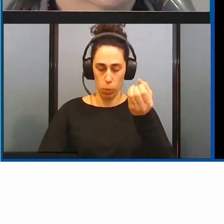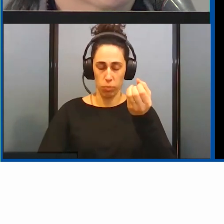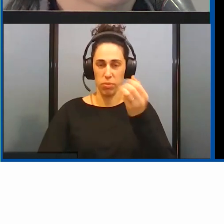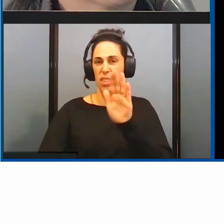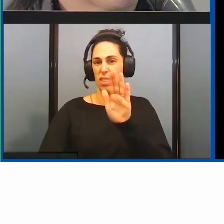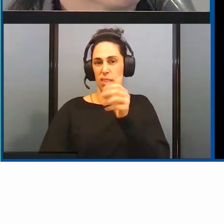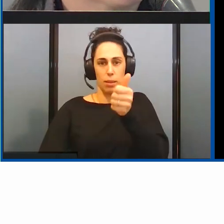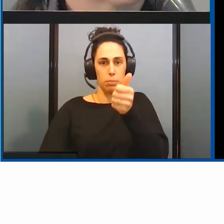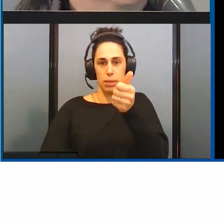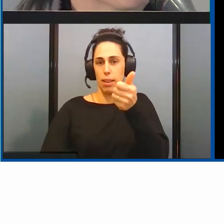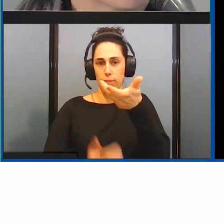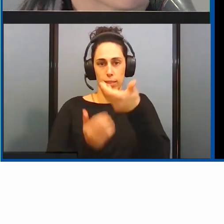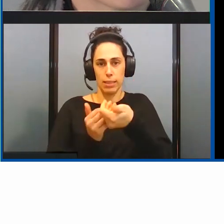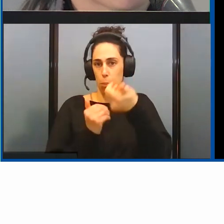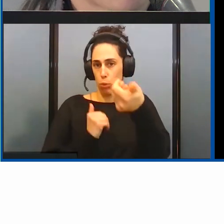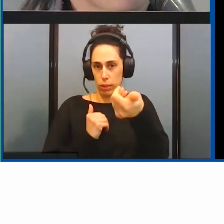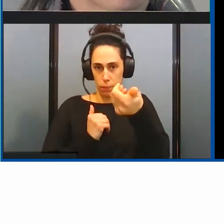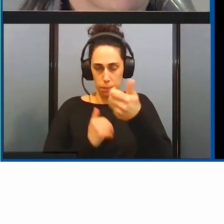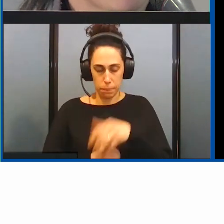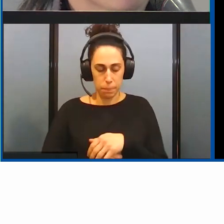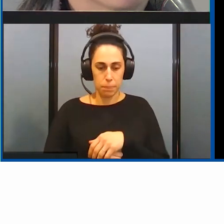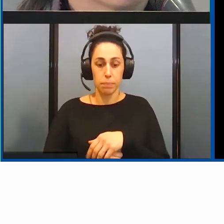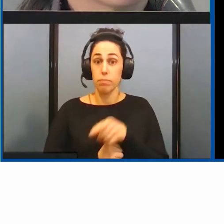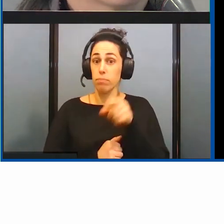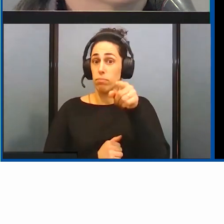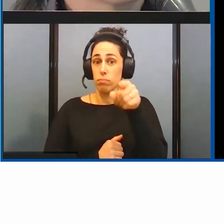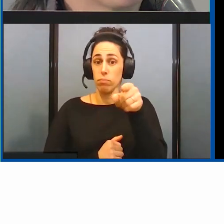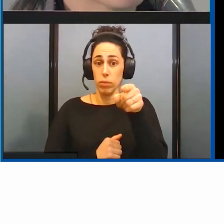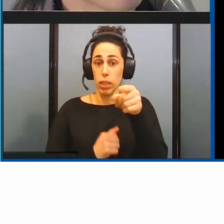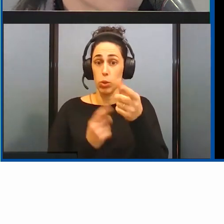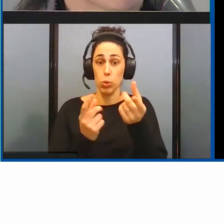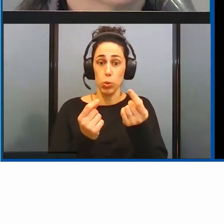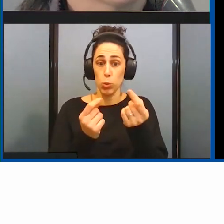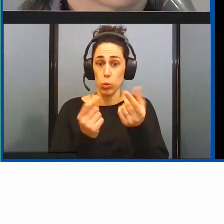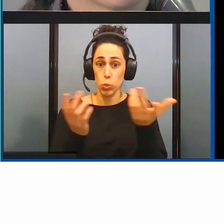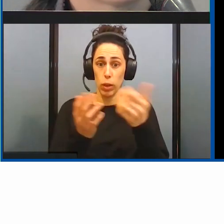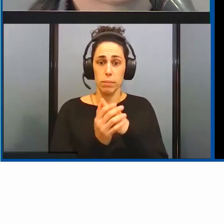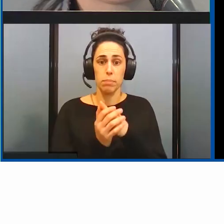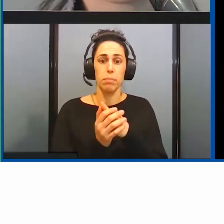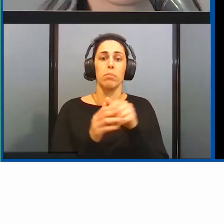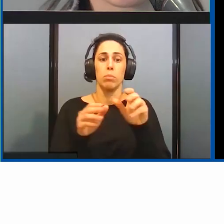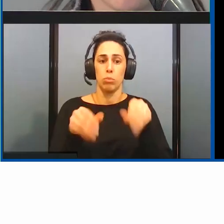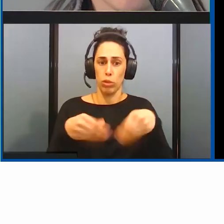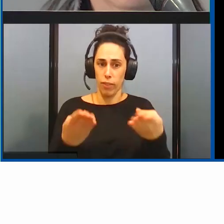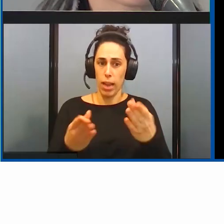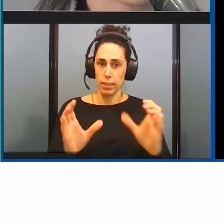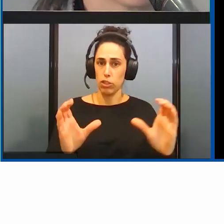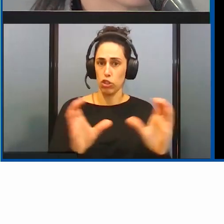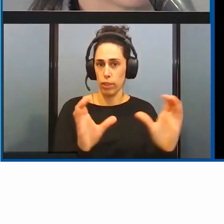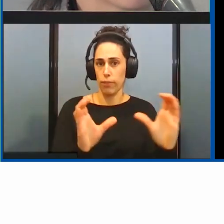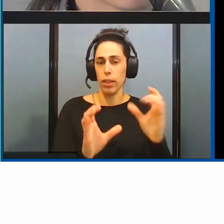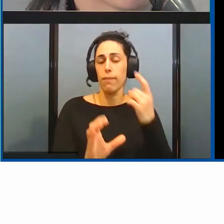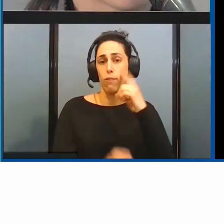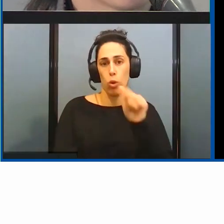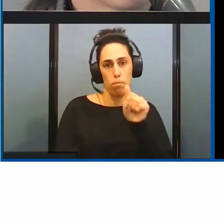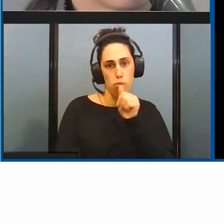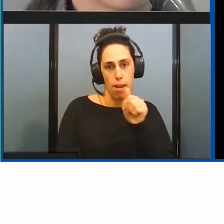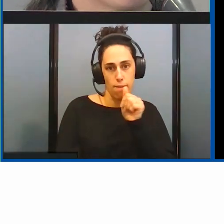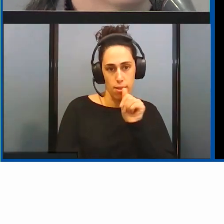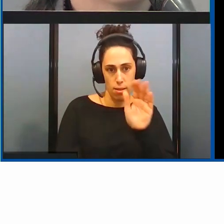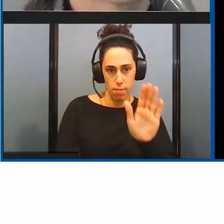funded to provide certificates to the private bar on one side, and on the other side, they fund the legal